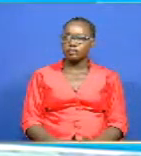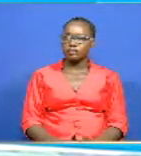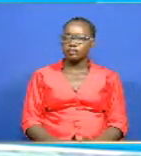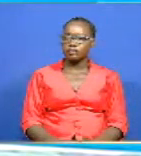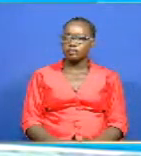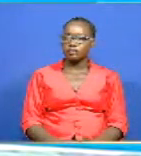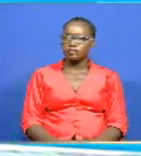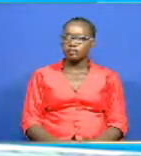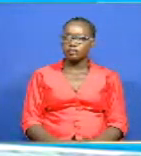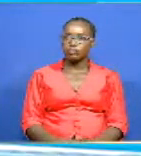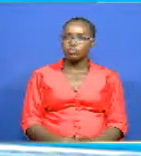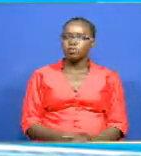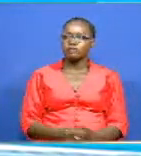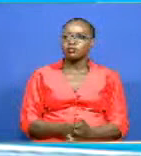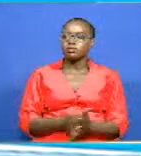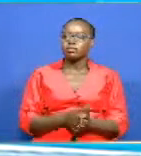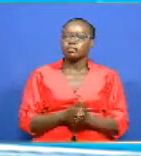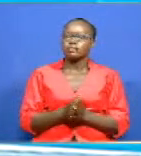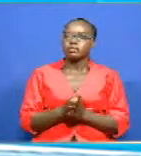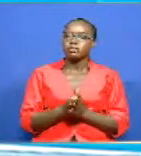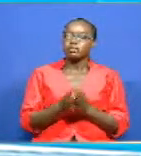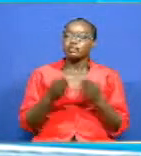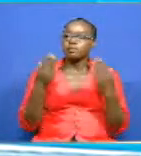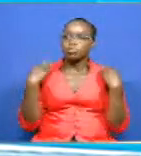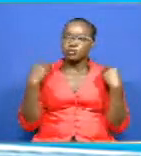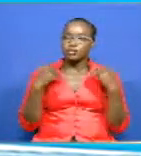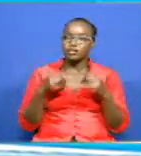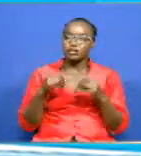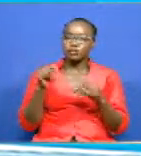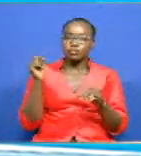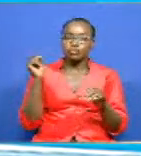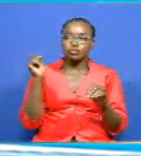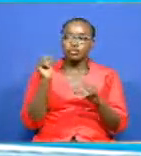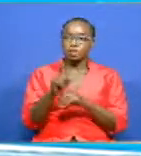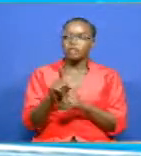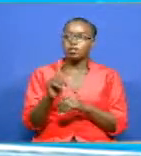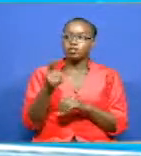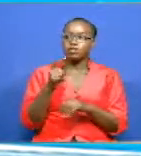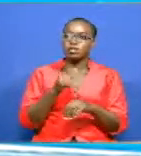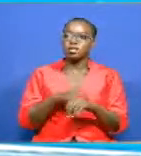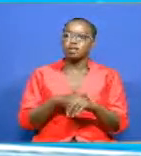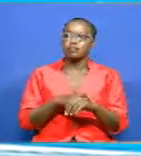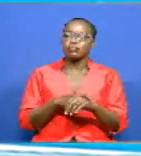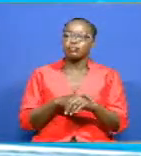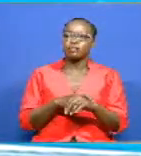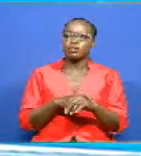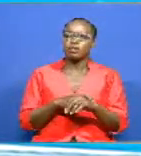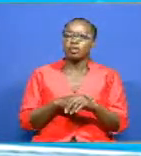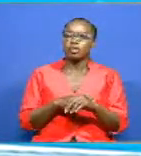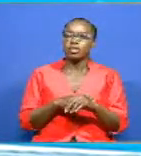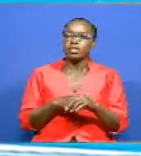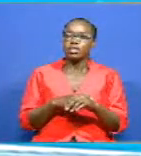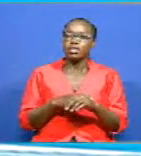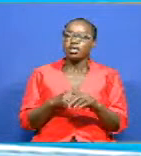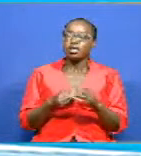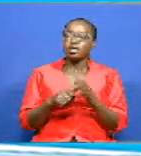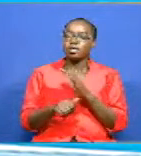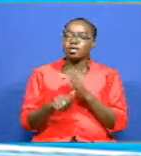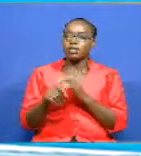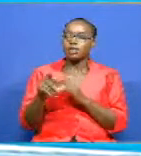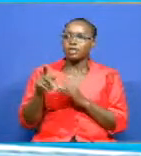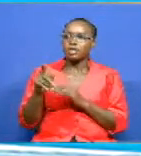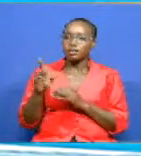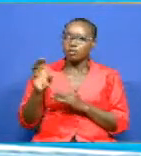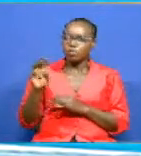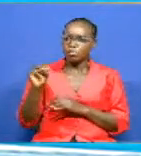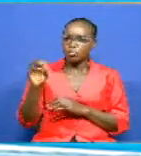Now, Moise Kean scored for the third straight game as Paris Saint-Germain won for the first time under Mauricio Pochettino. Paris Saint-Germain humbled